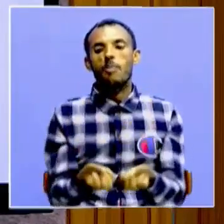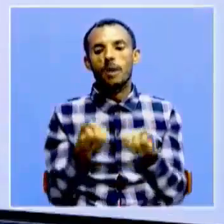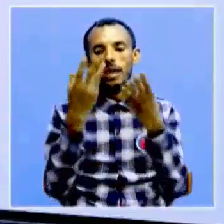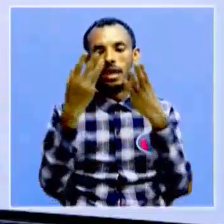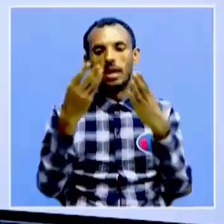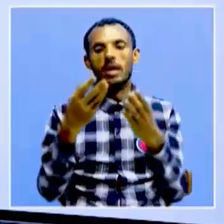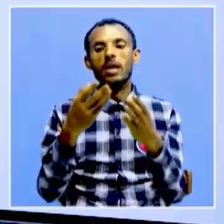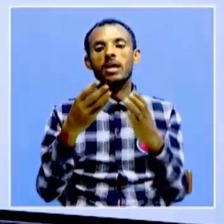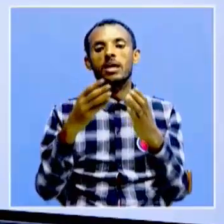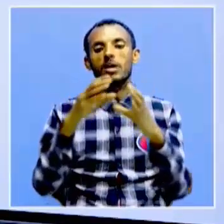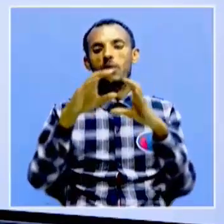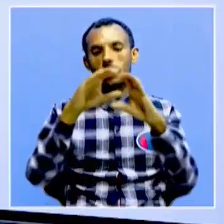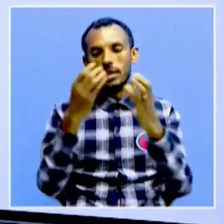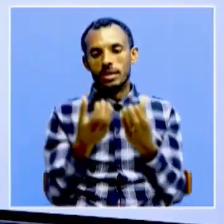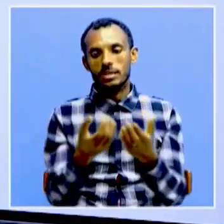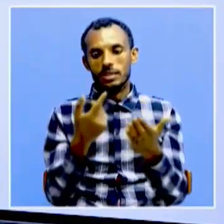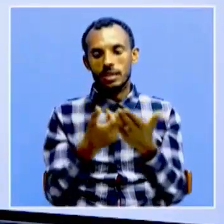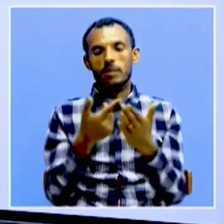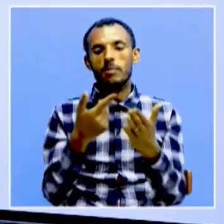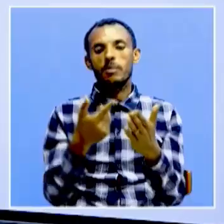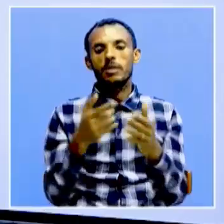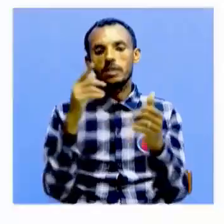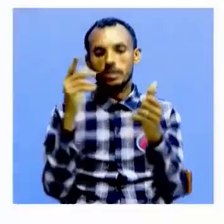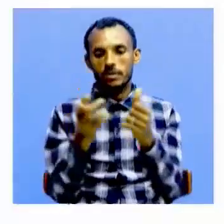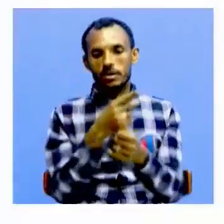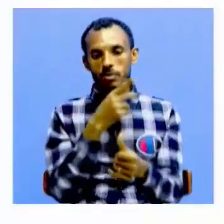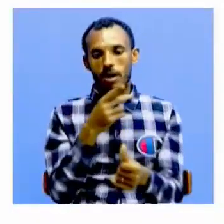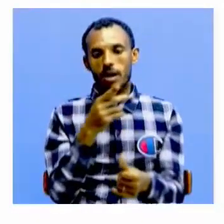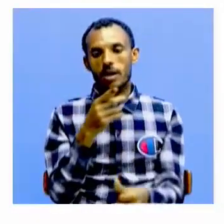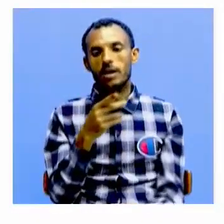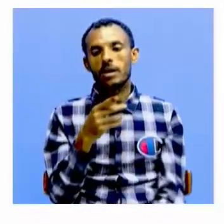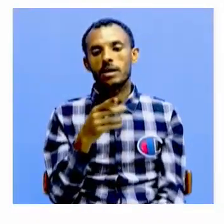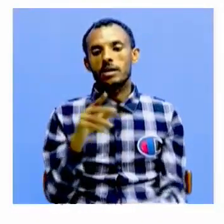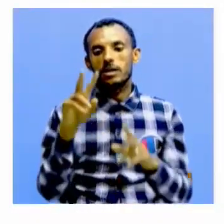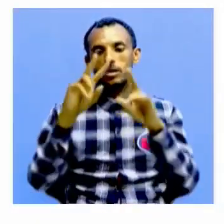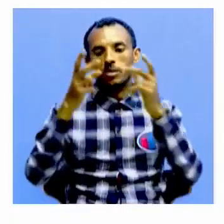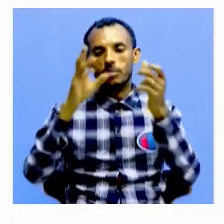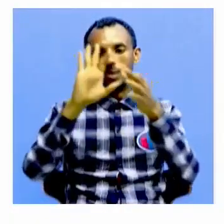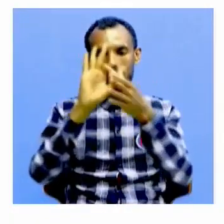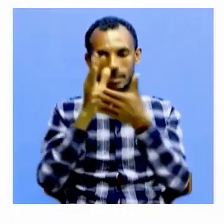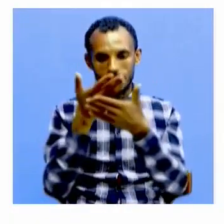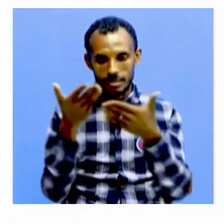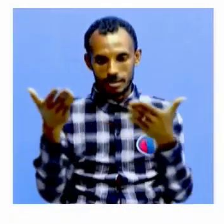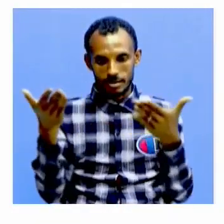contents do we need to have in our paragraph? The first one is topic, yeah?